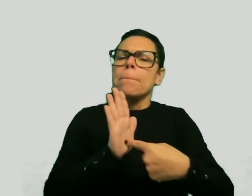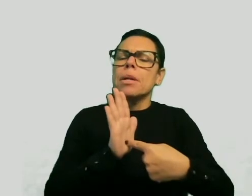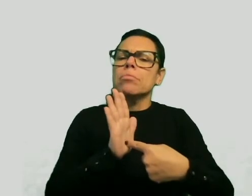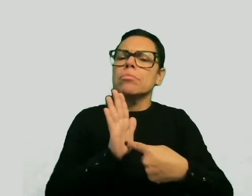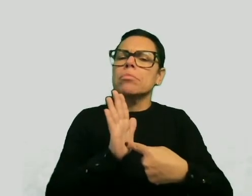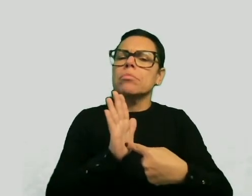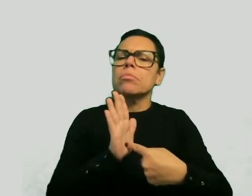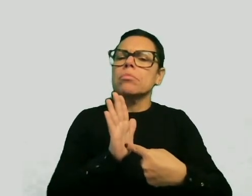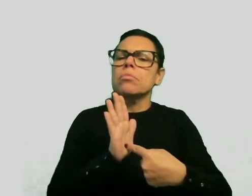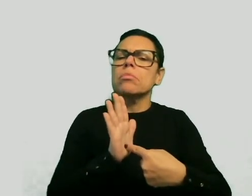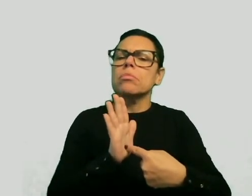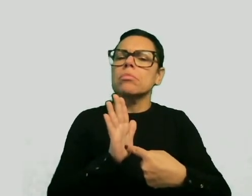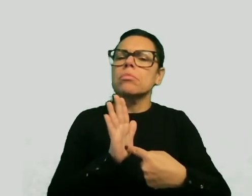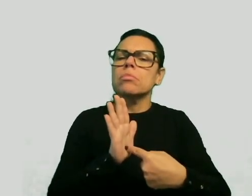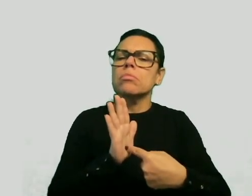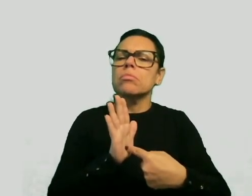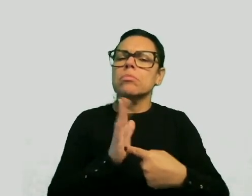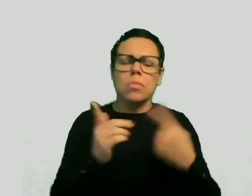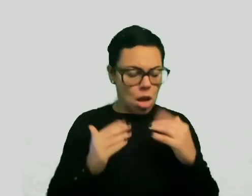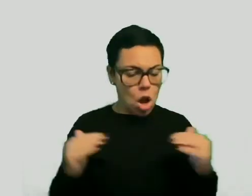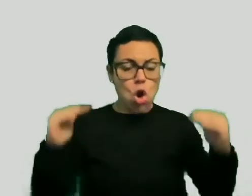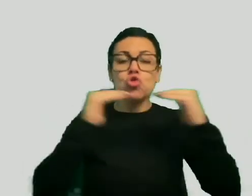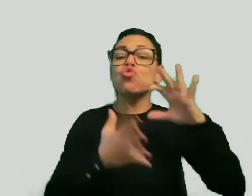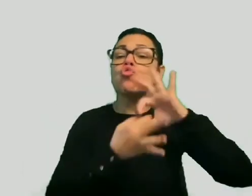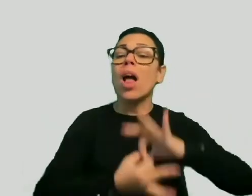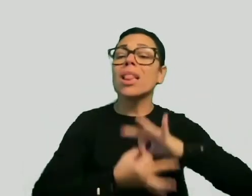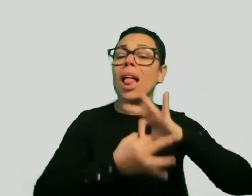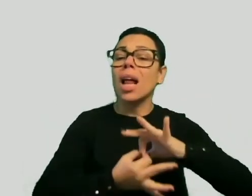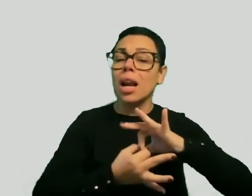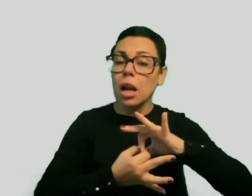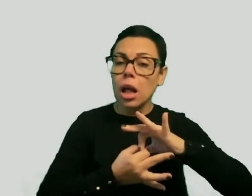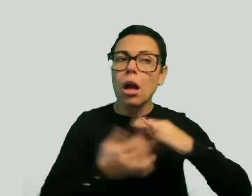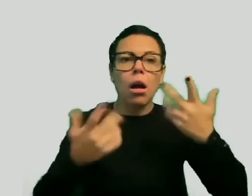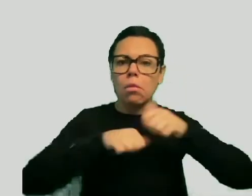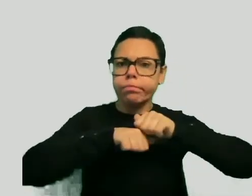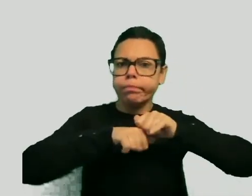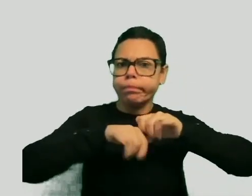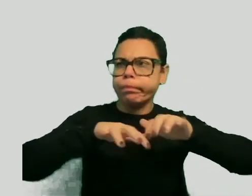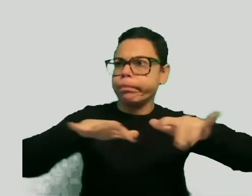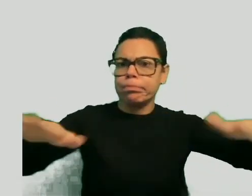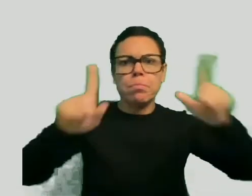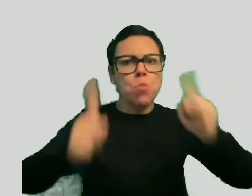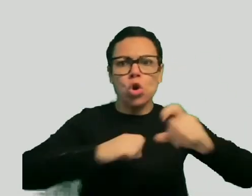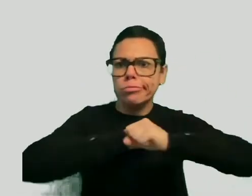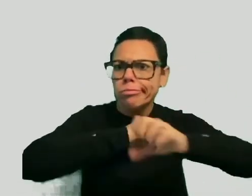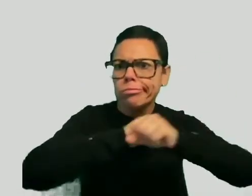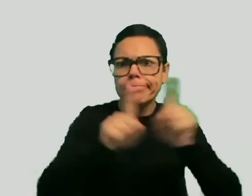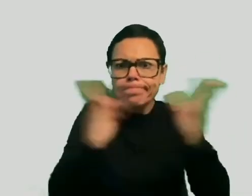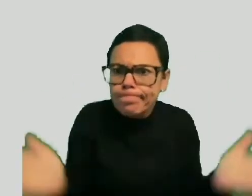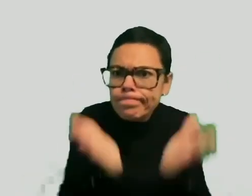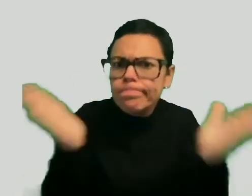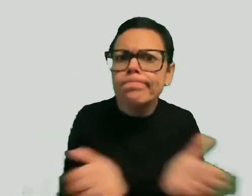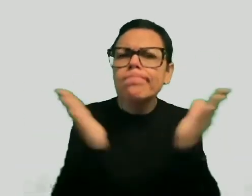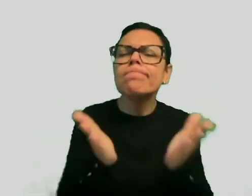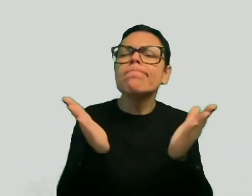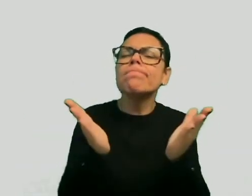gender equality. Simple, quick wins, things that you can implement. Yeah, okay, very good one. And maybe one more,